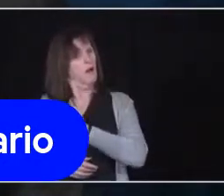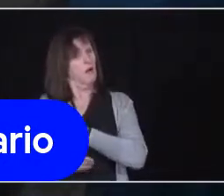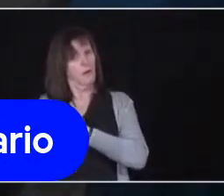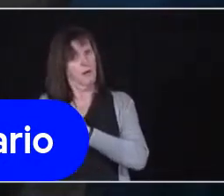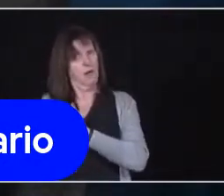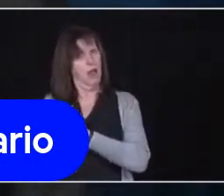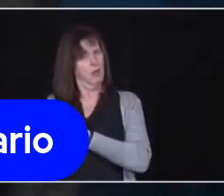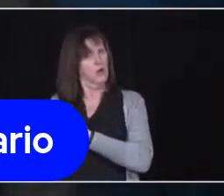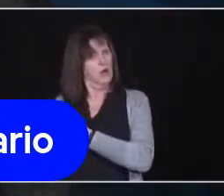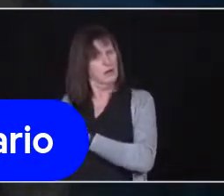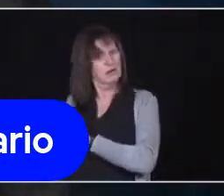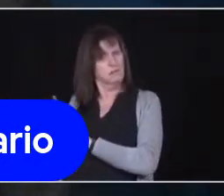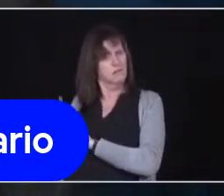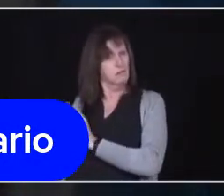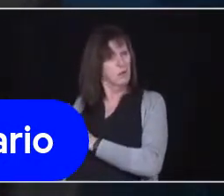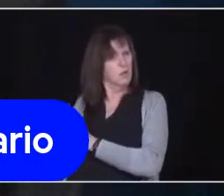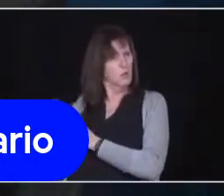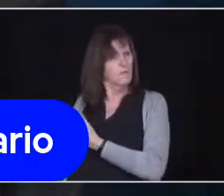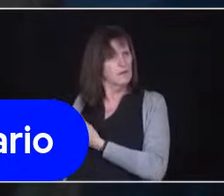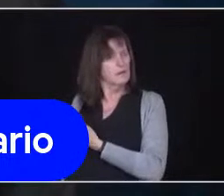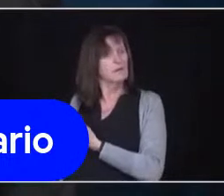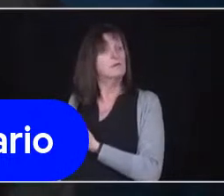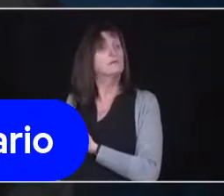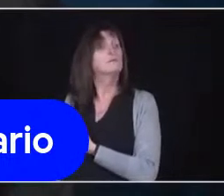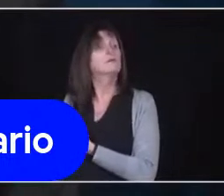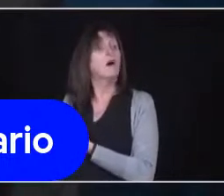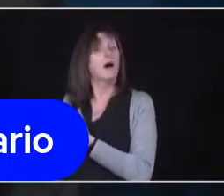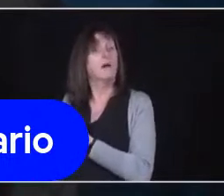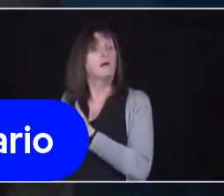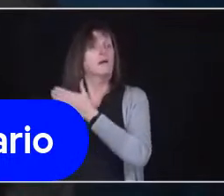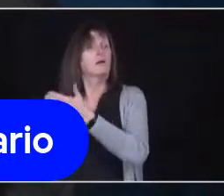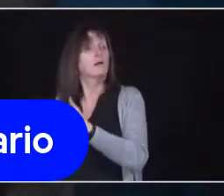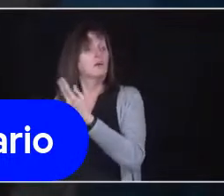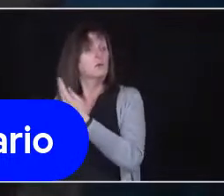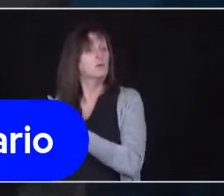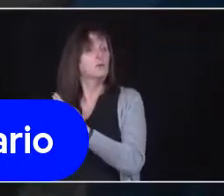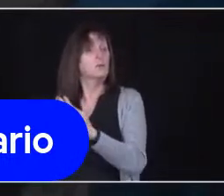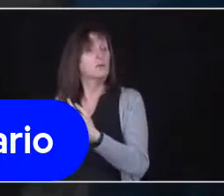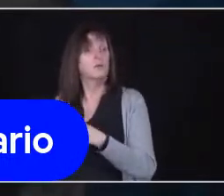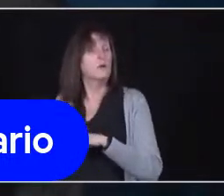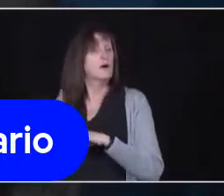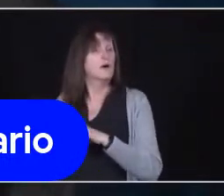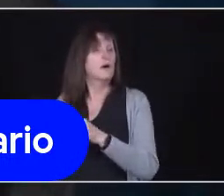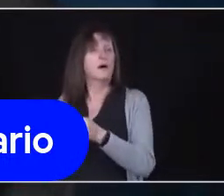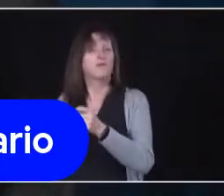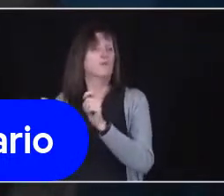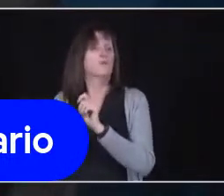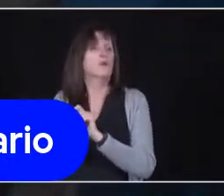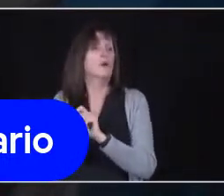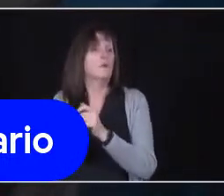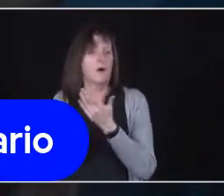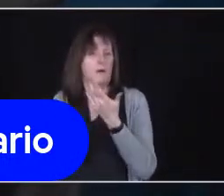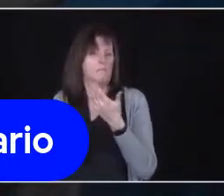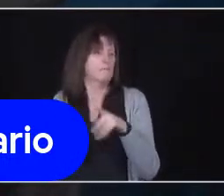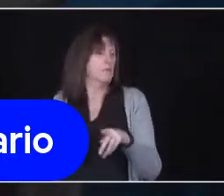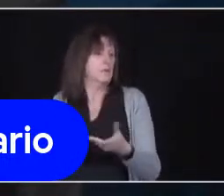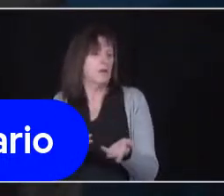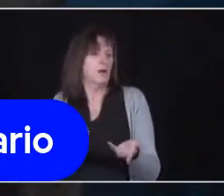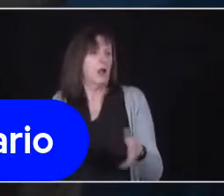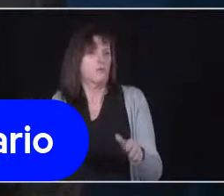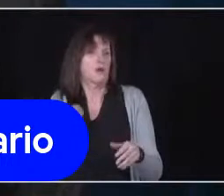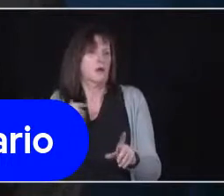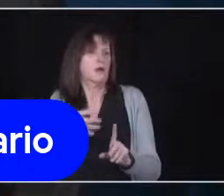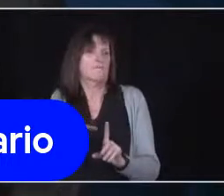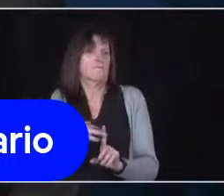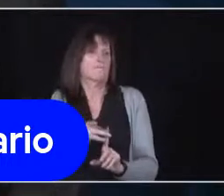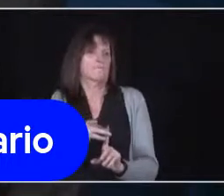I gave an example that when they gave us their modeling 3 weeks ago, they said by now we would be at 600 to 700